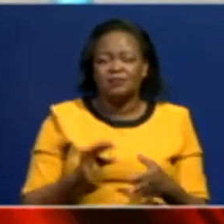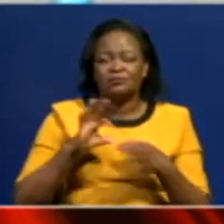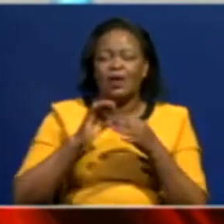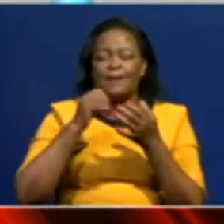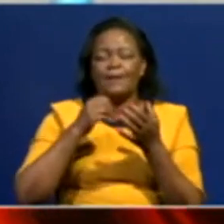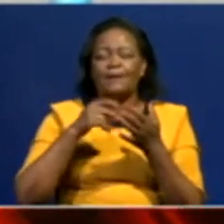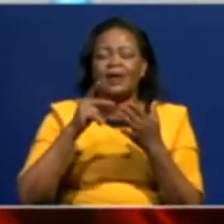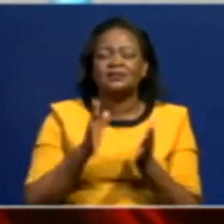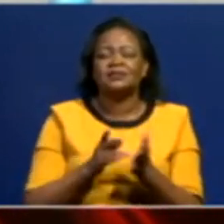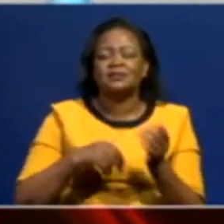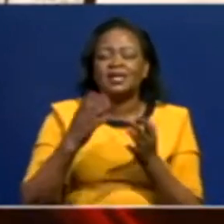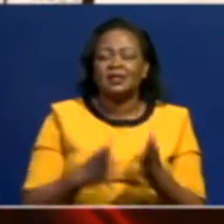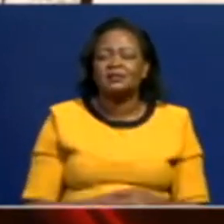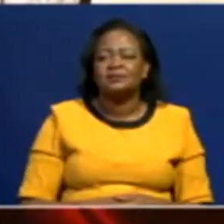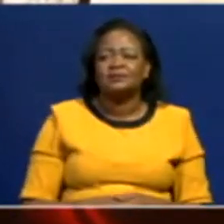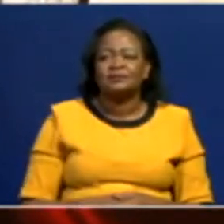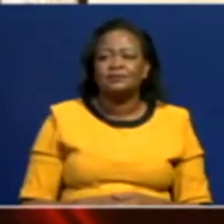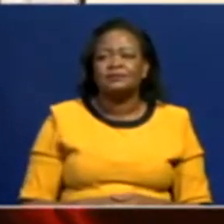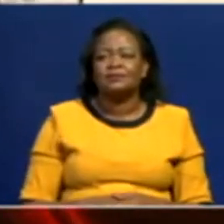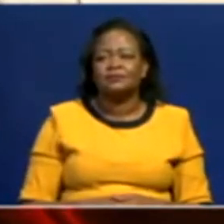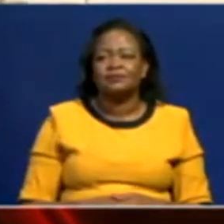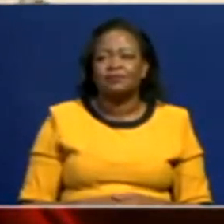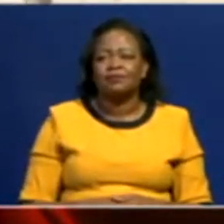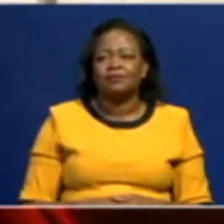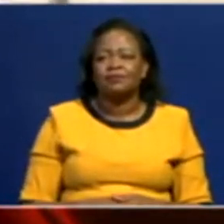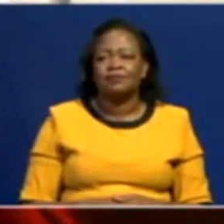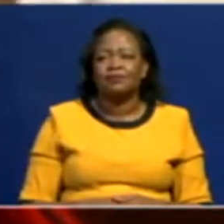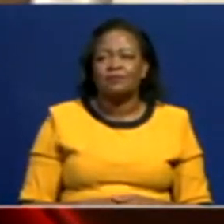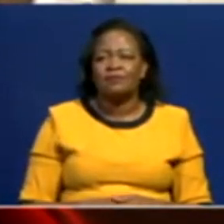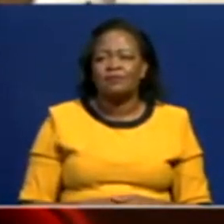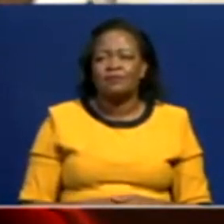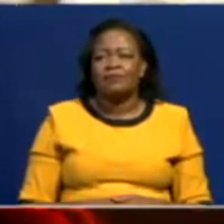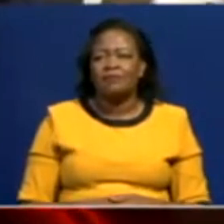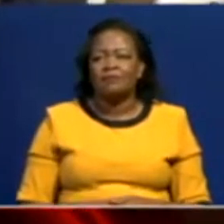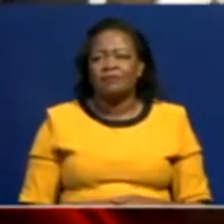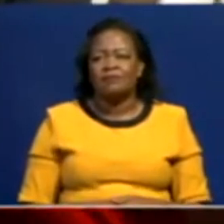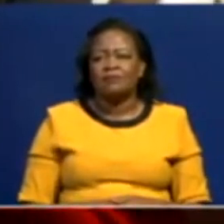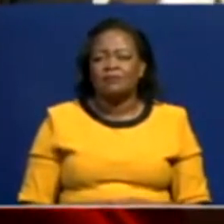buyers and sellers. Wairimu Jenga for Lunchtime News.